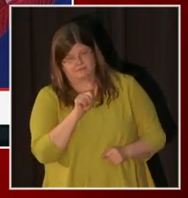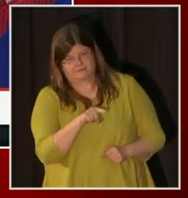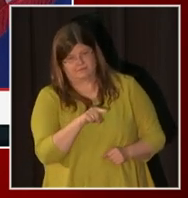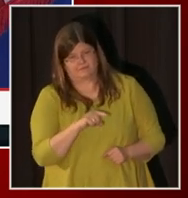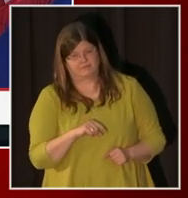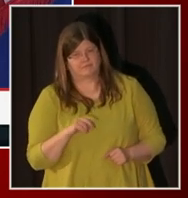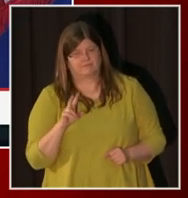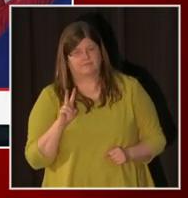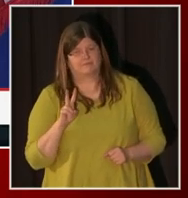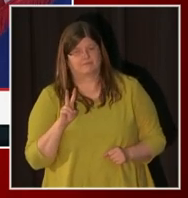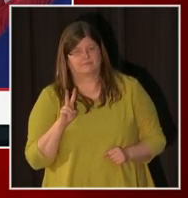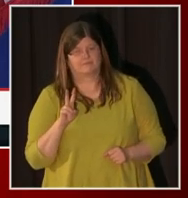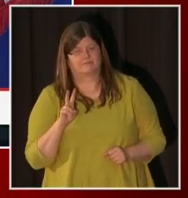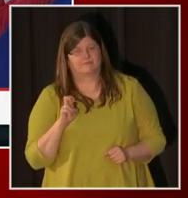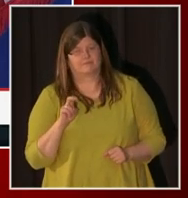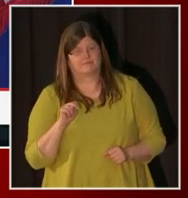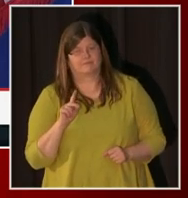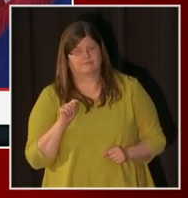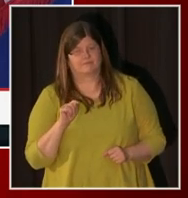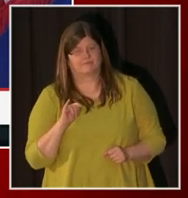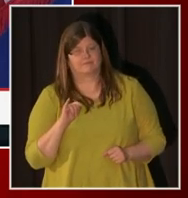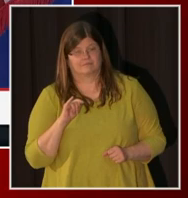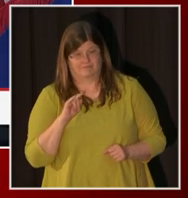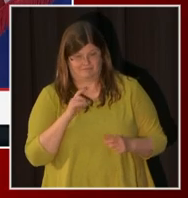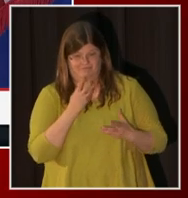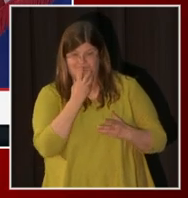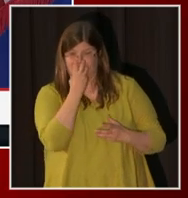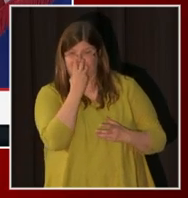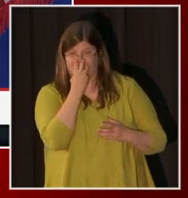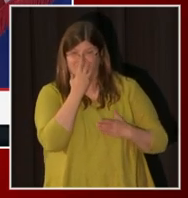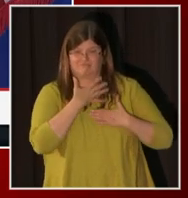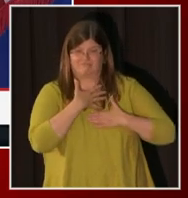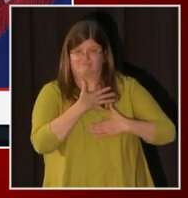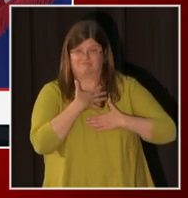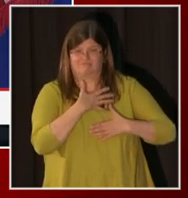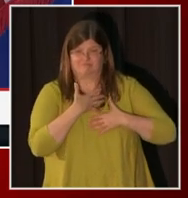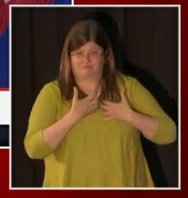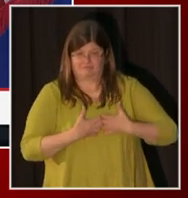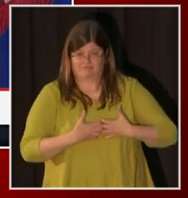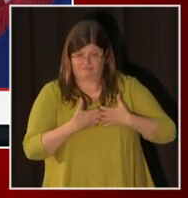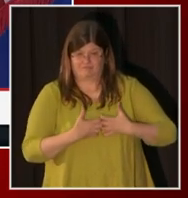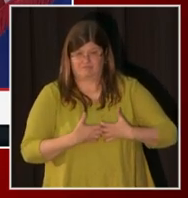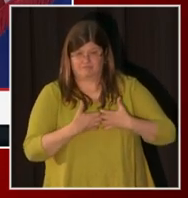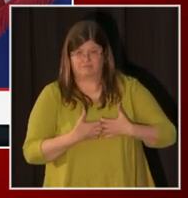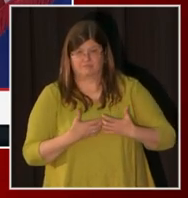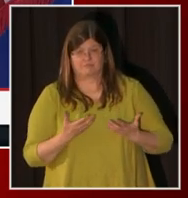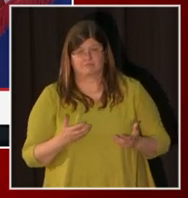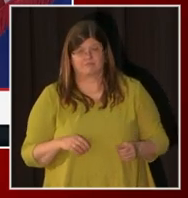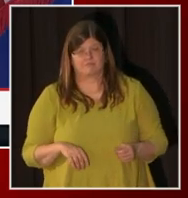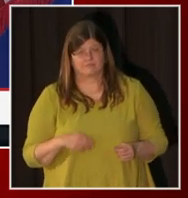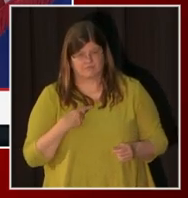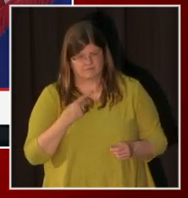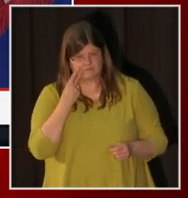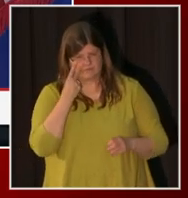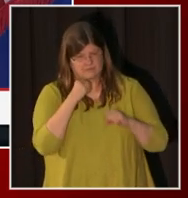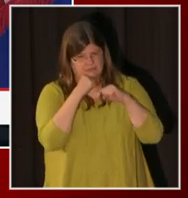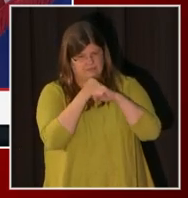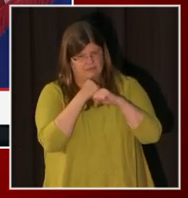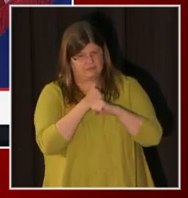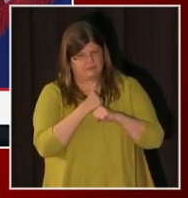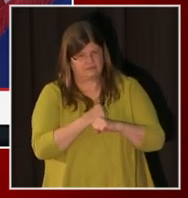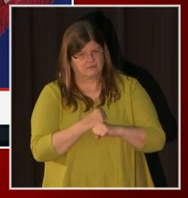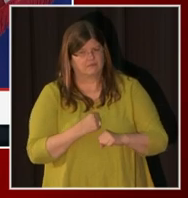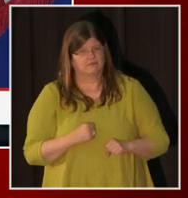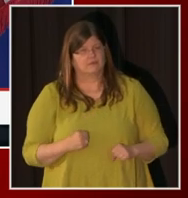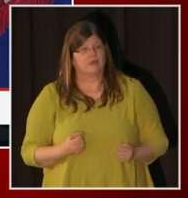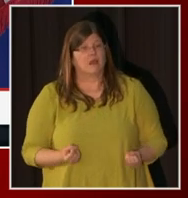be any more specific about, we see the numbers every day that we appreciate how many ventilators there are and how many are available,